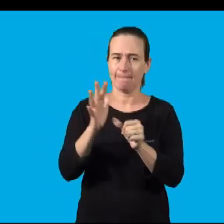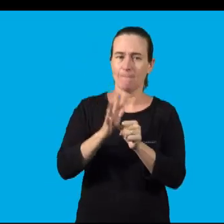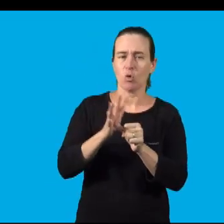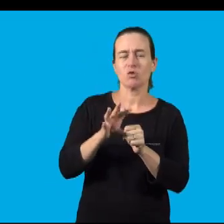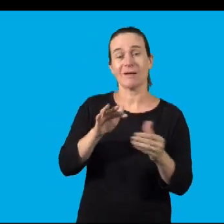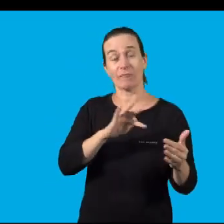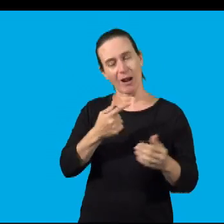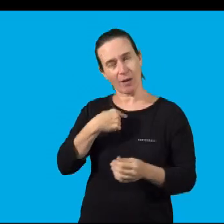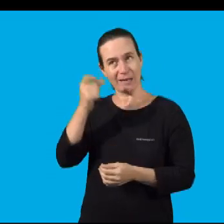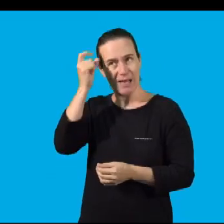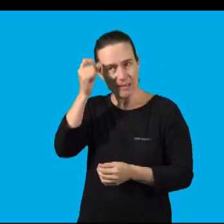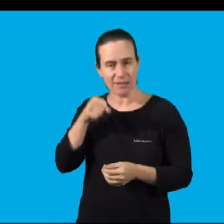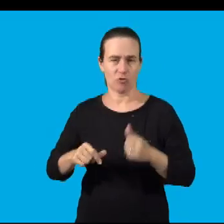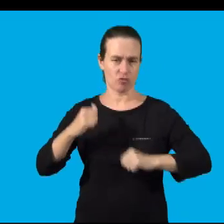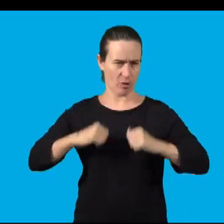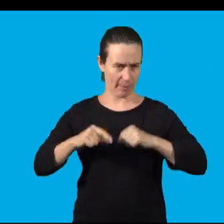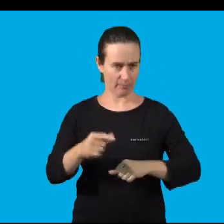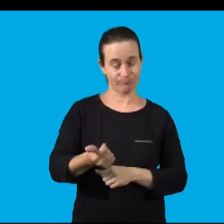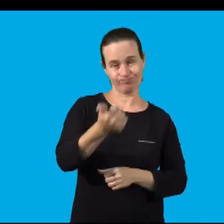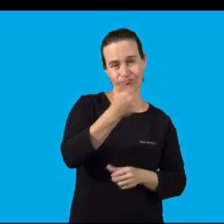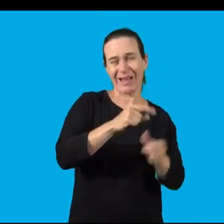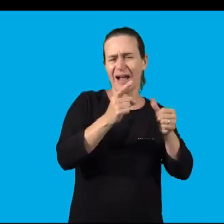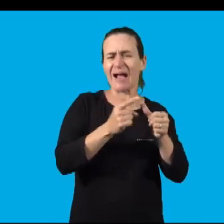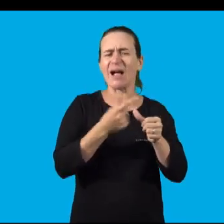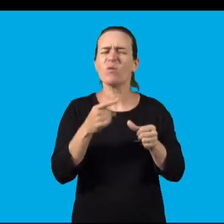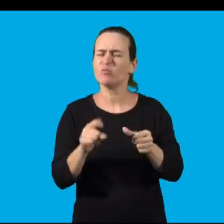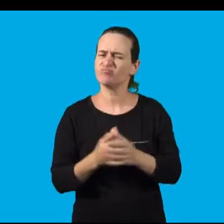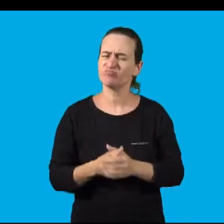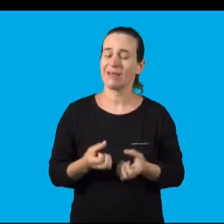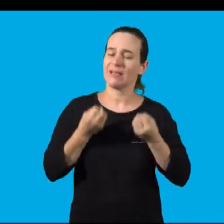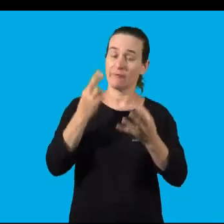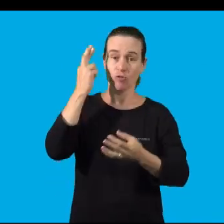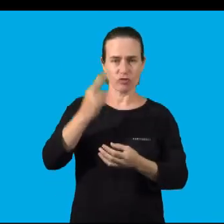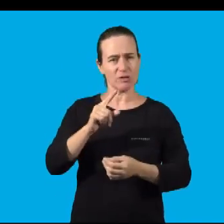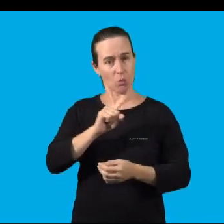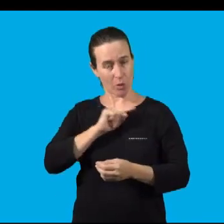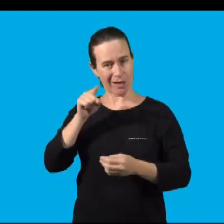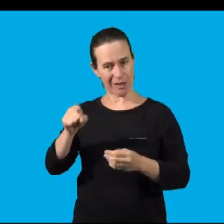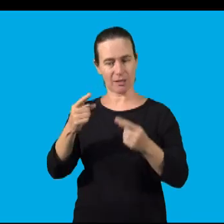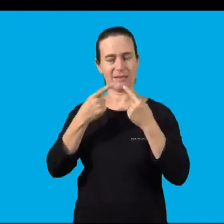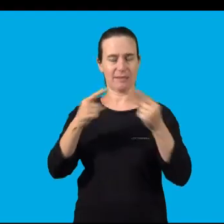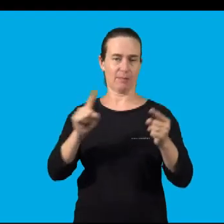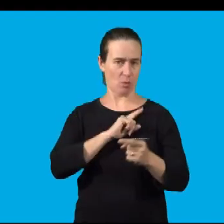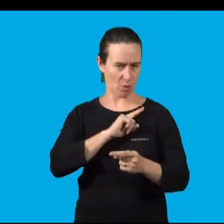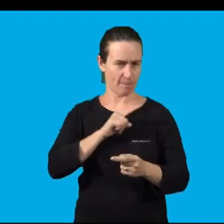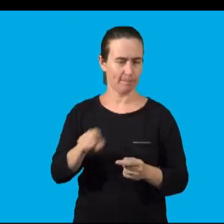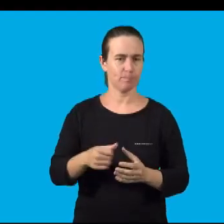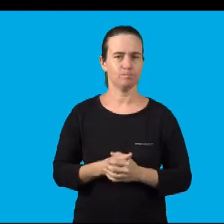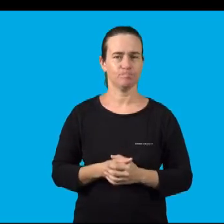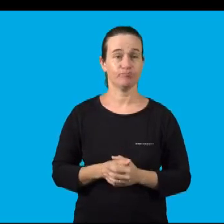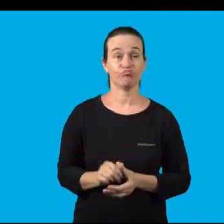importance in your understanding of the play. Account for, give a reason for the statement in the question.